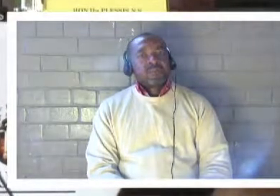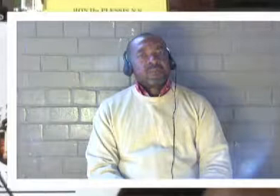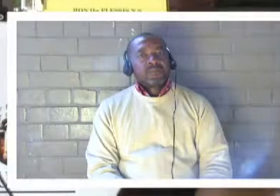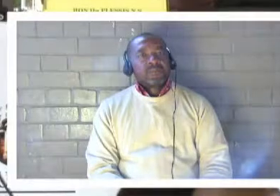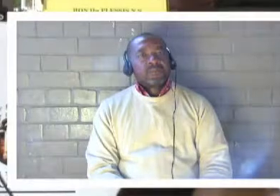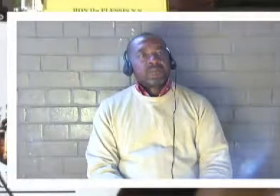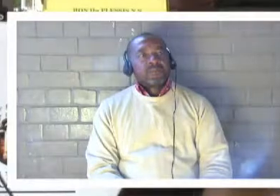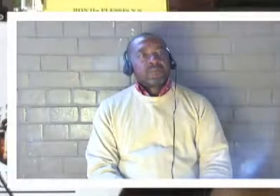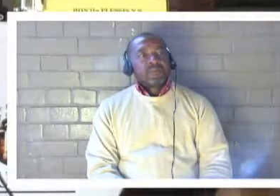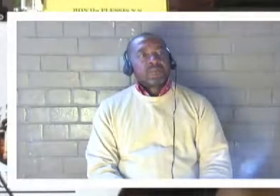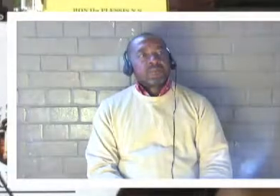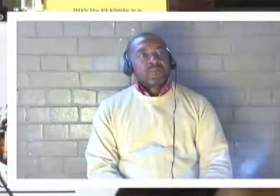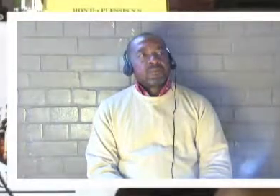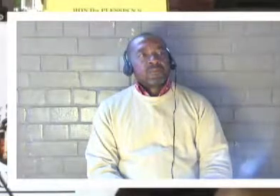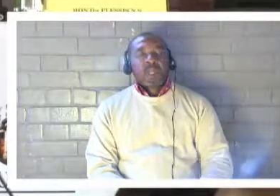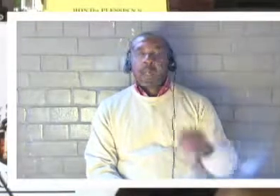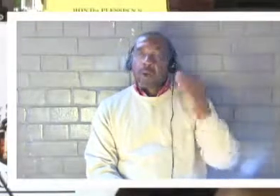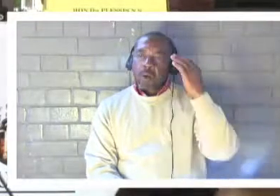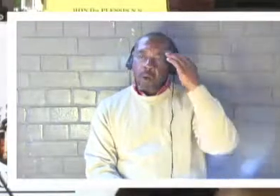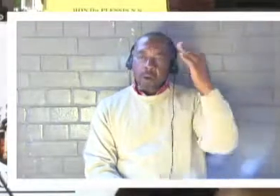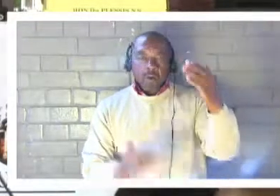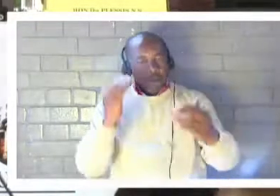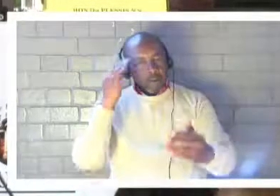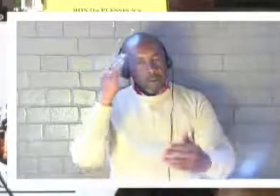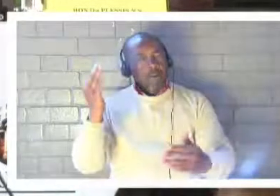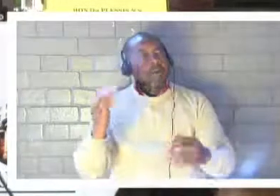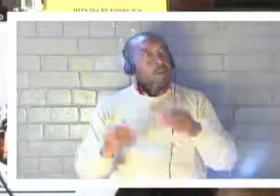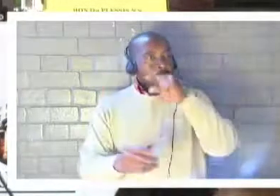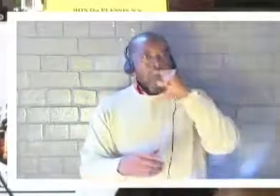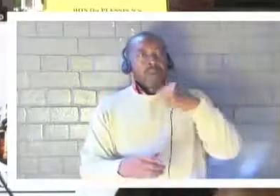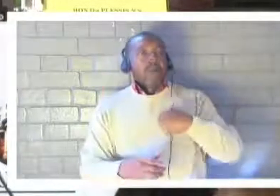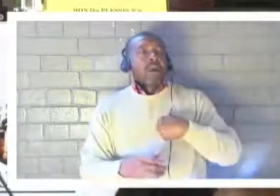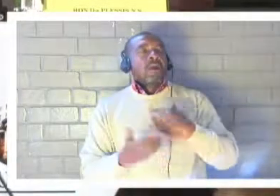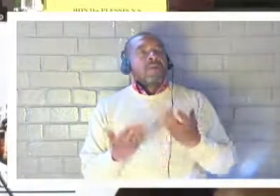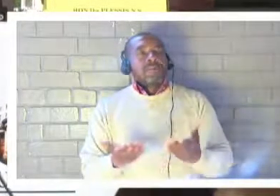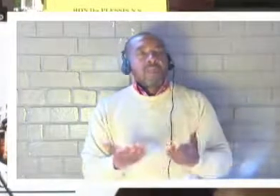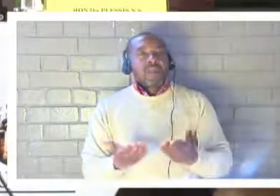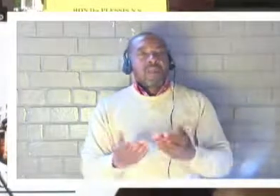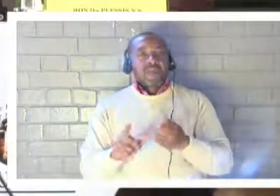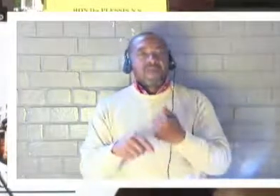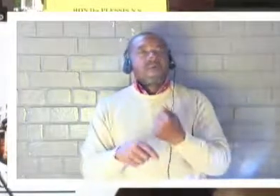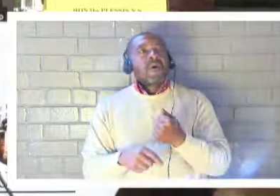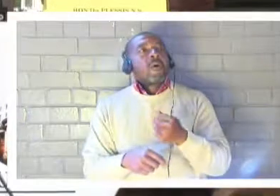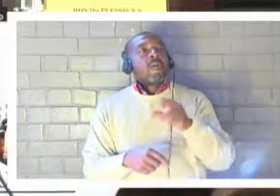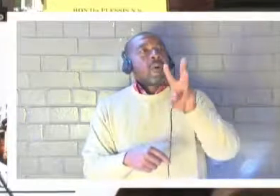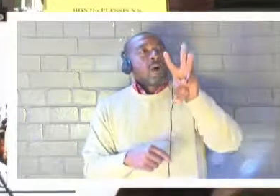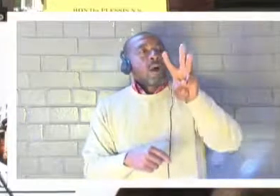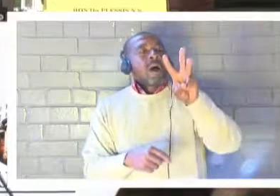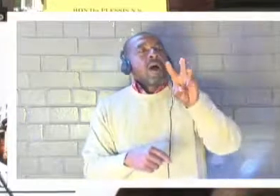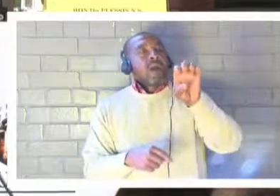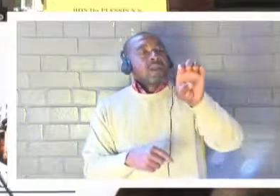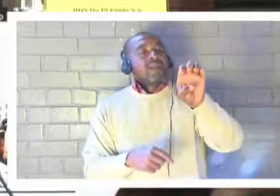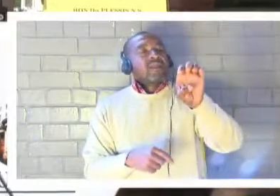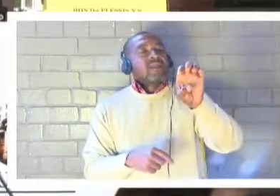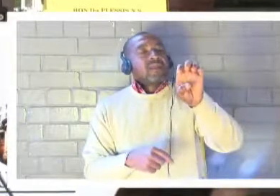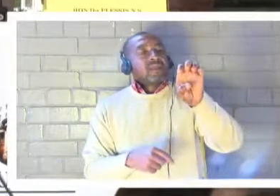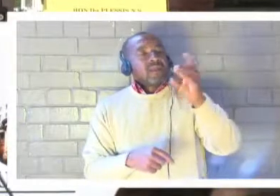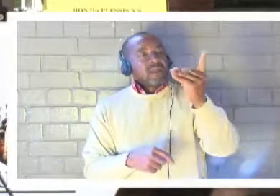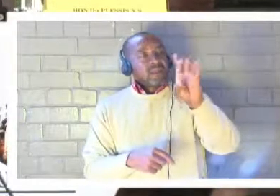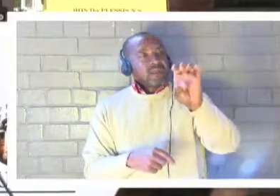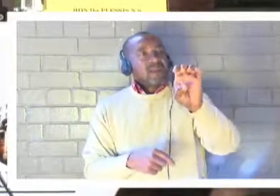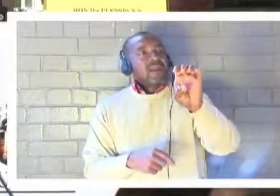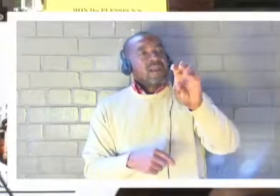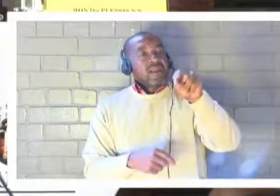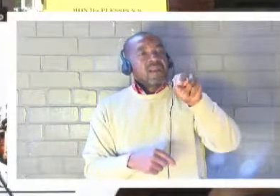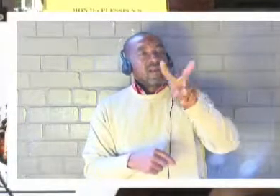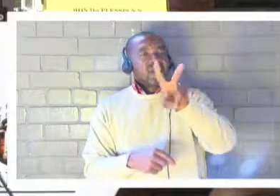Good morning, everybody. I'm Jenny from Edenvale Hospital. We are all experiencing the same problems with